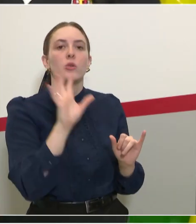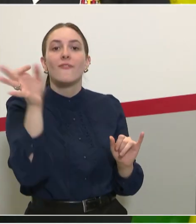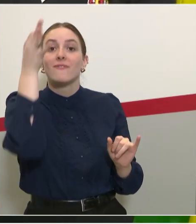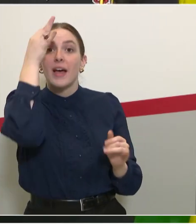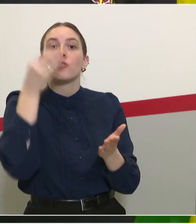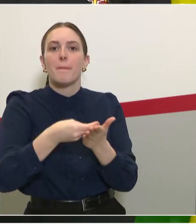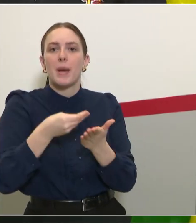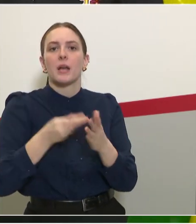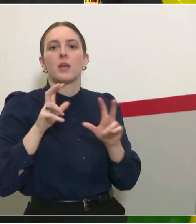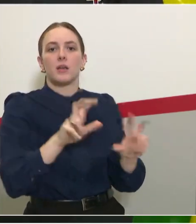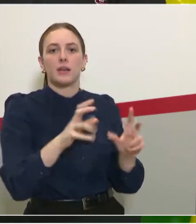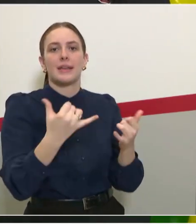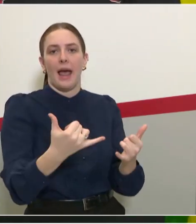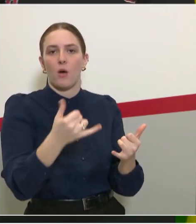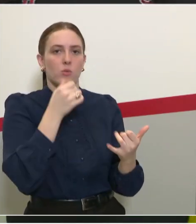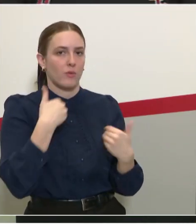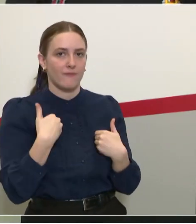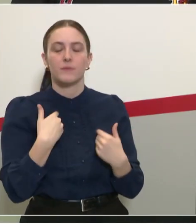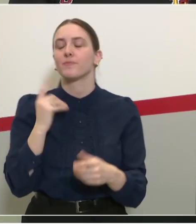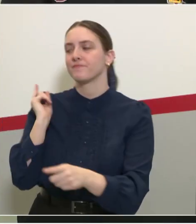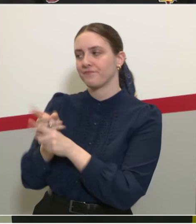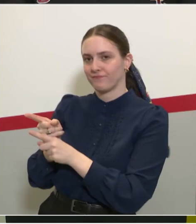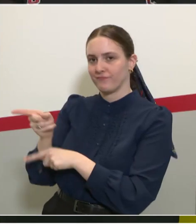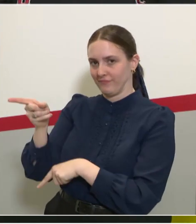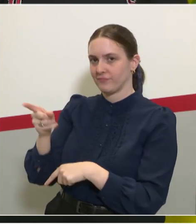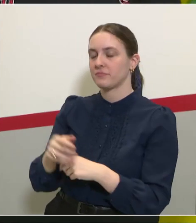Okay, thank you, I appreciate that. Yep.